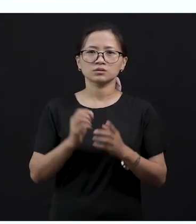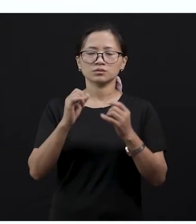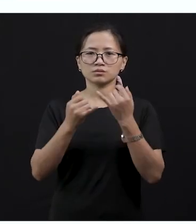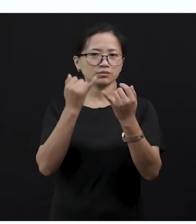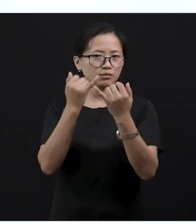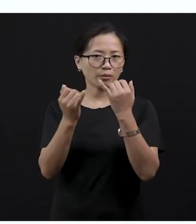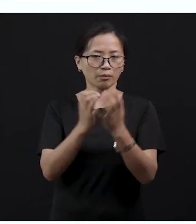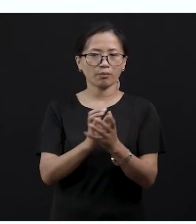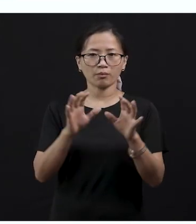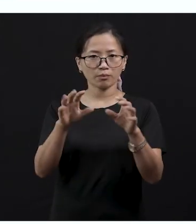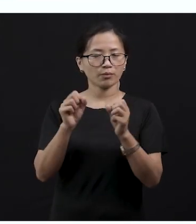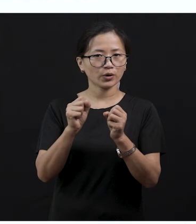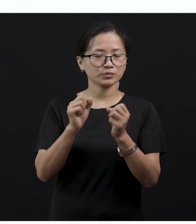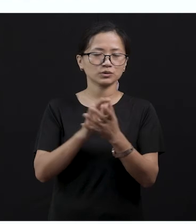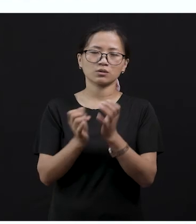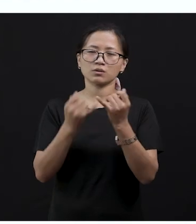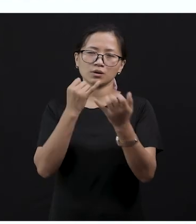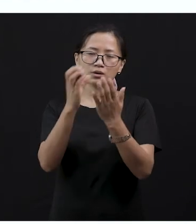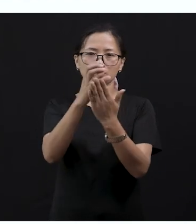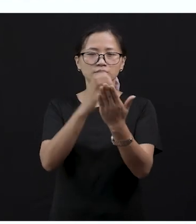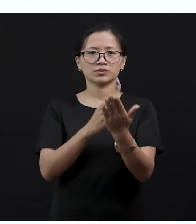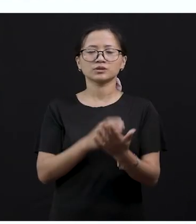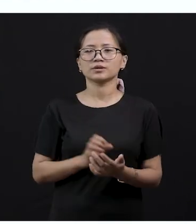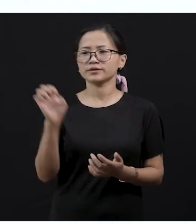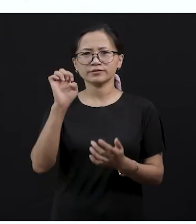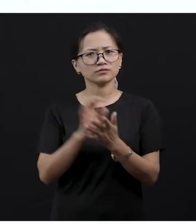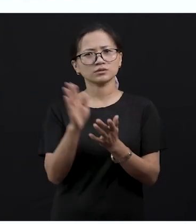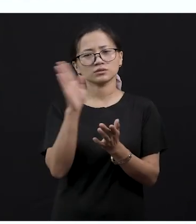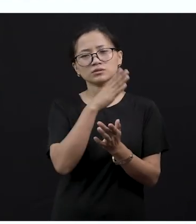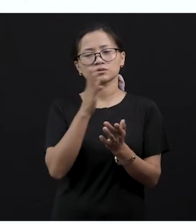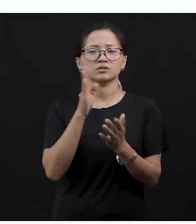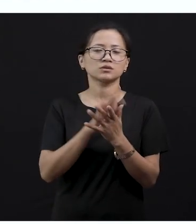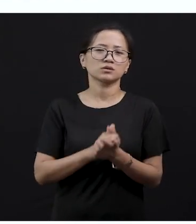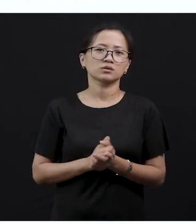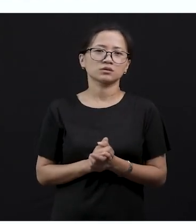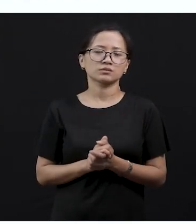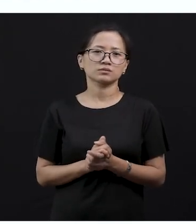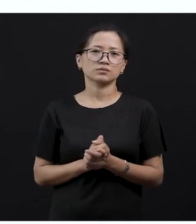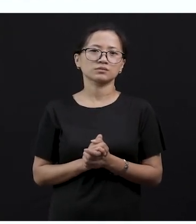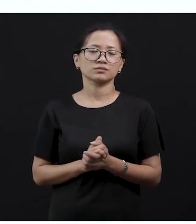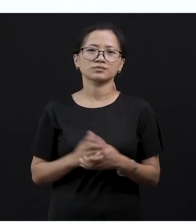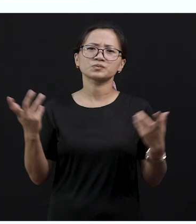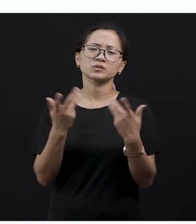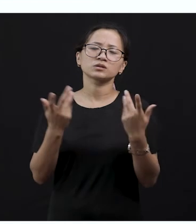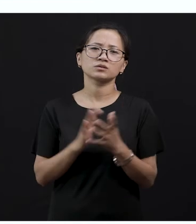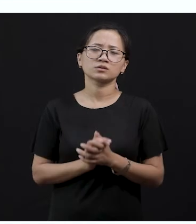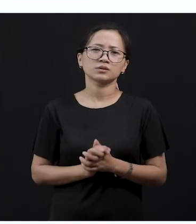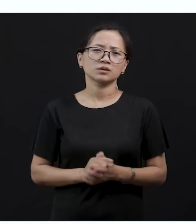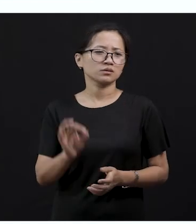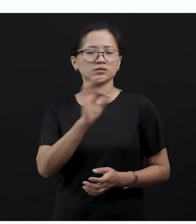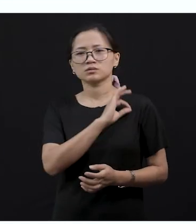poems and then stories and even songs, okay? So Rabindranath Tagore, what made him